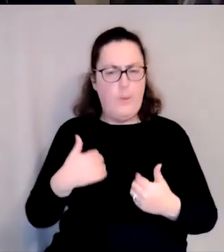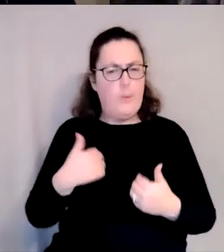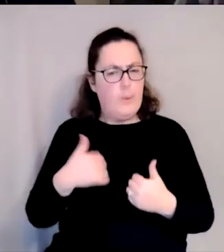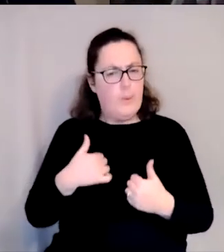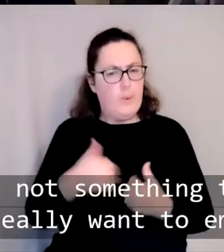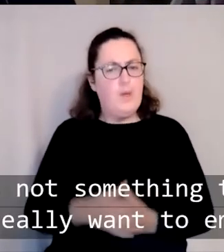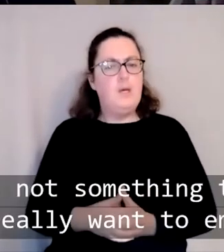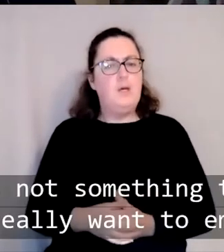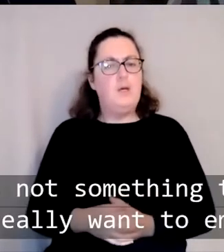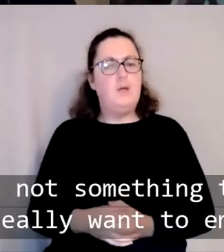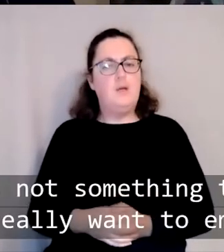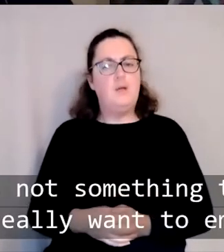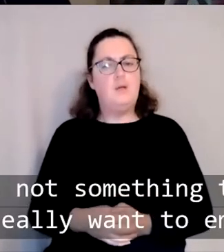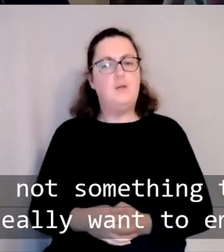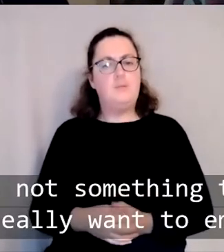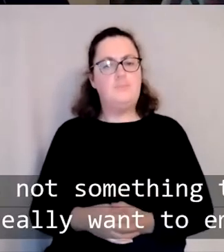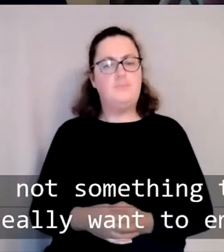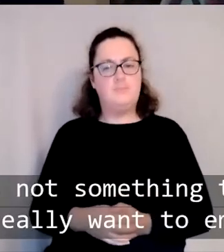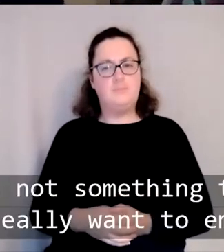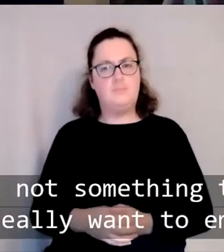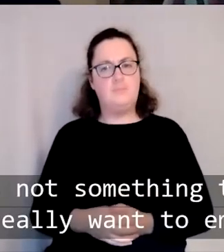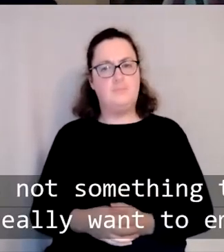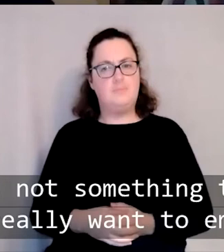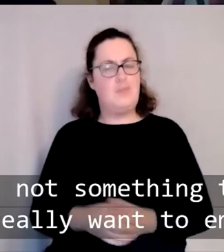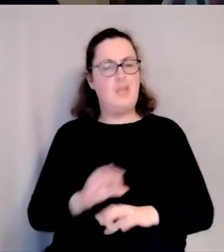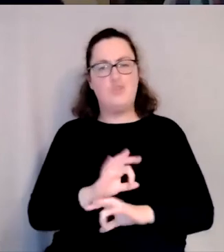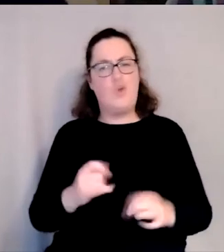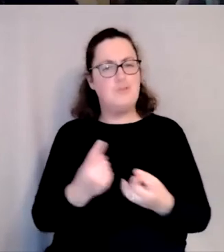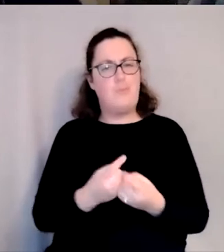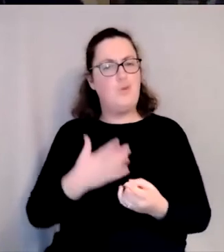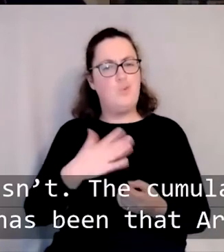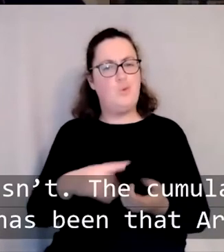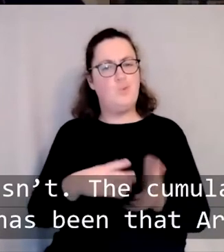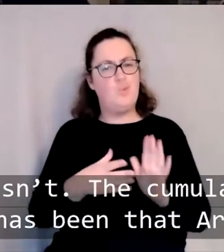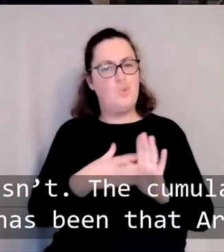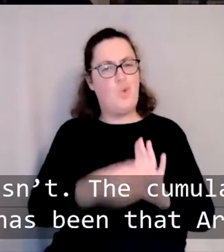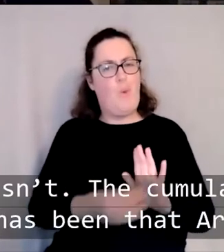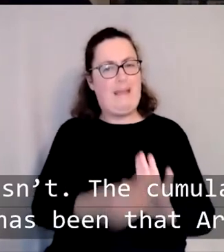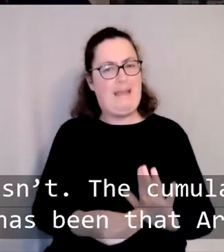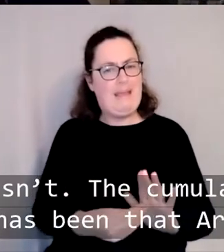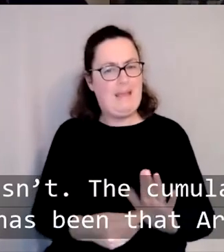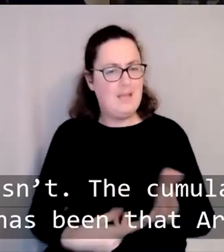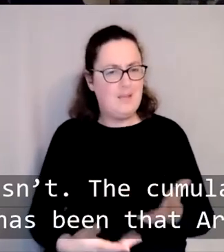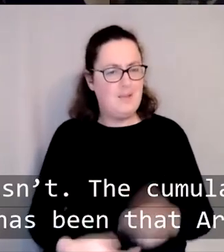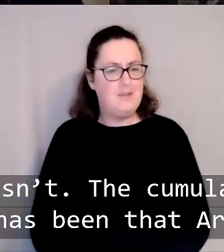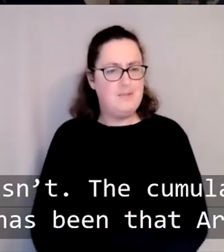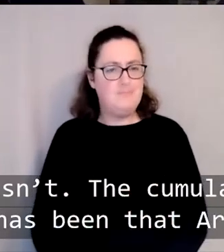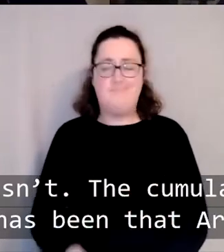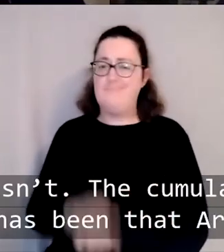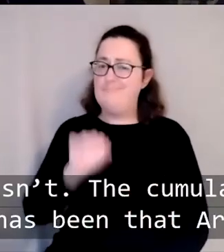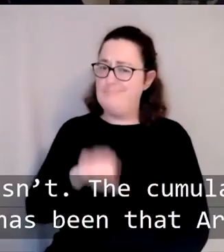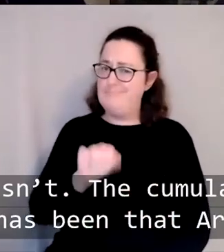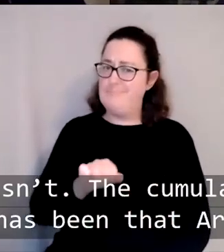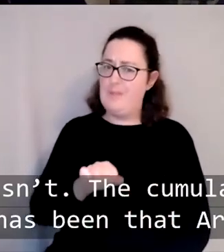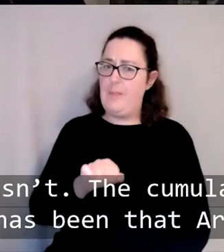think it's not something that you'd really kind of want to emulate. It isn't, and the cumulative effect